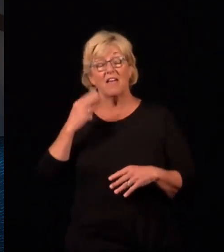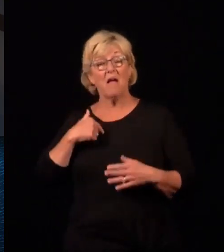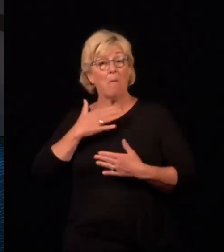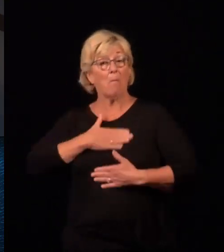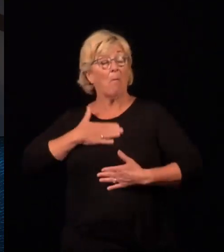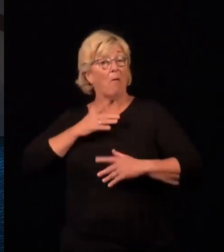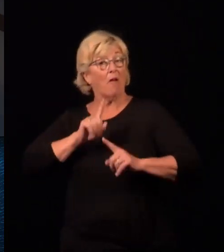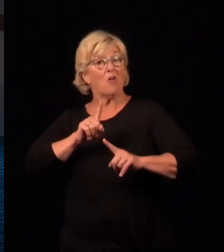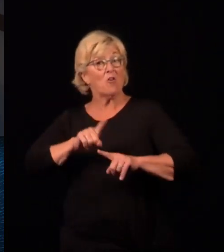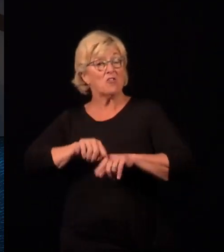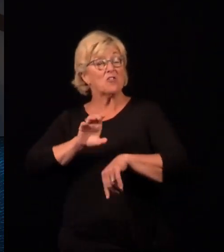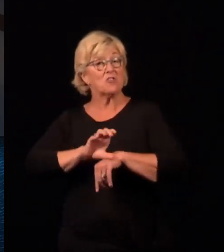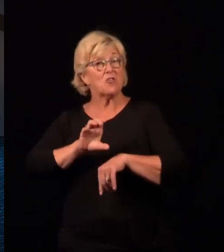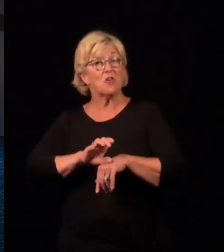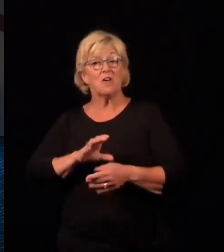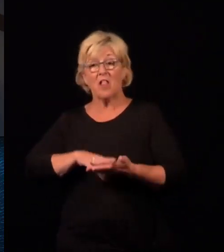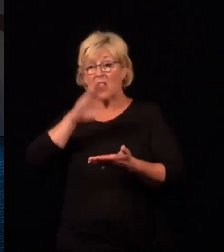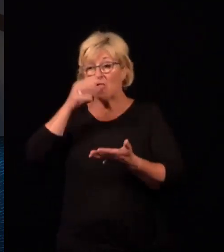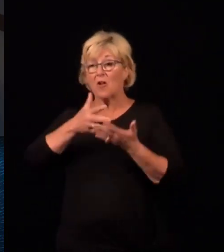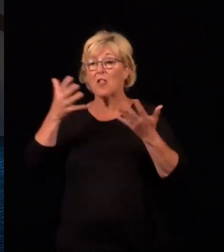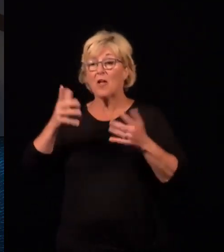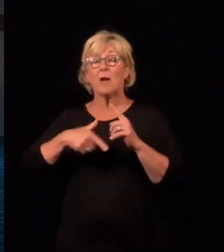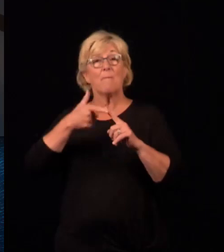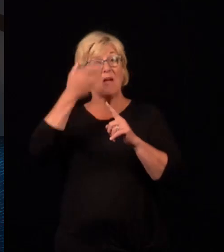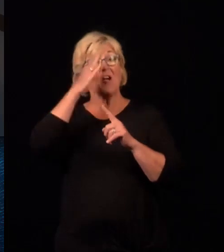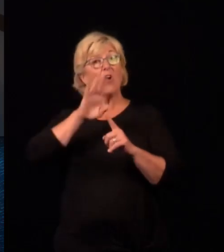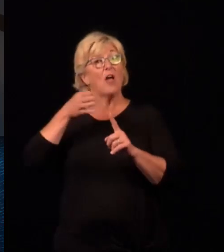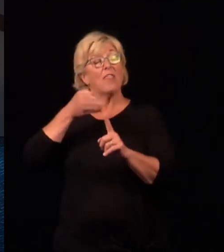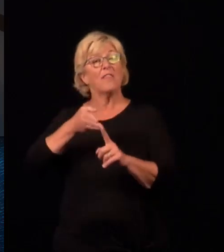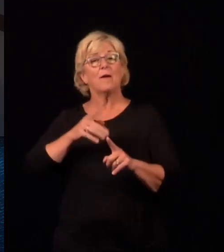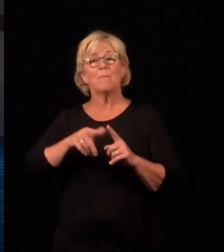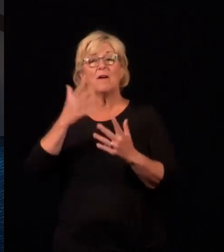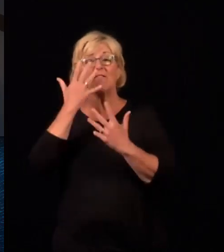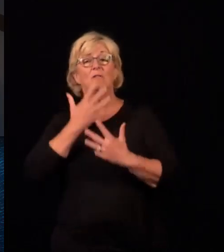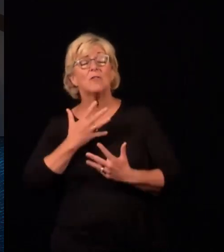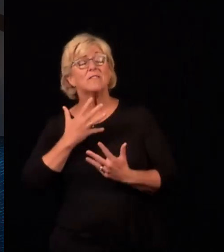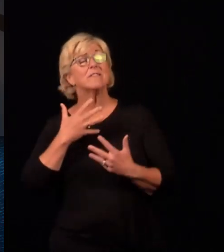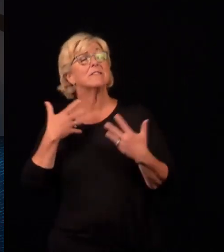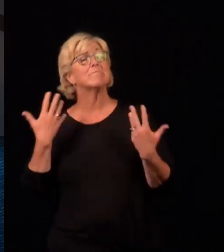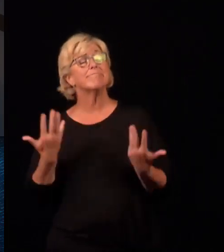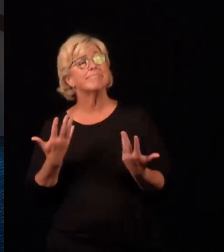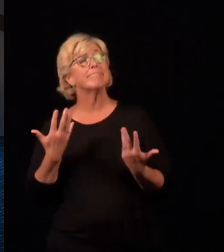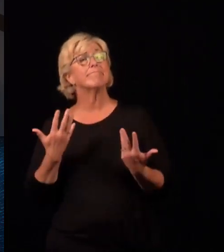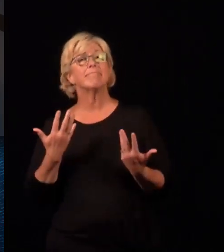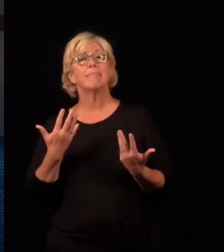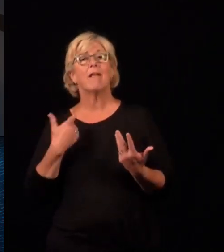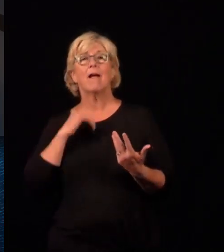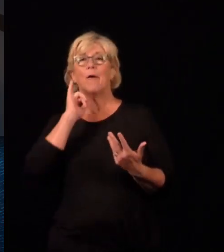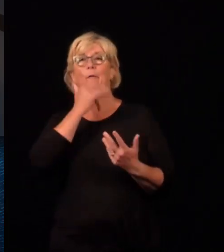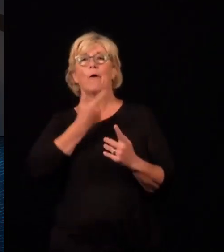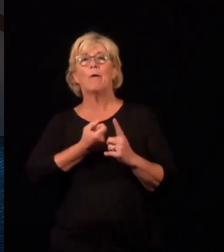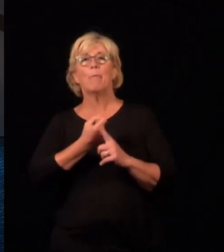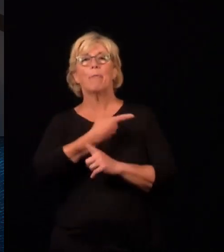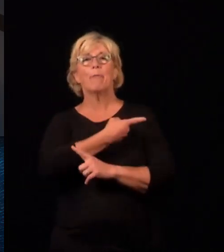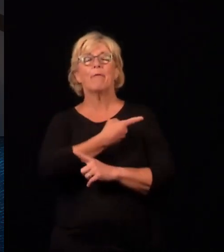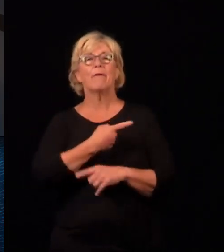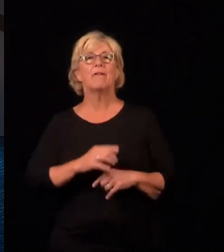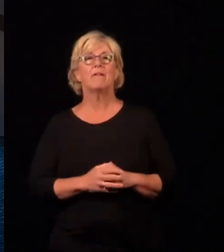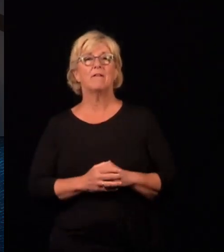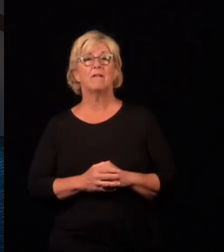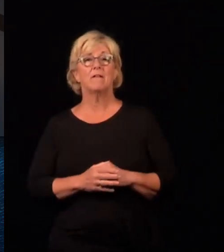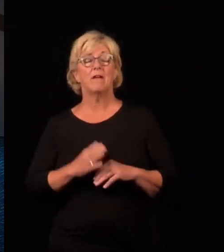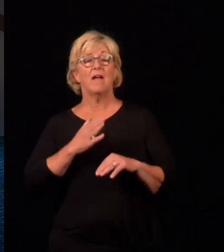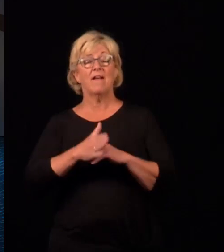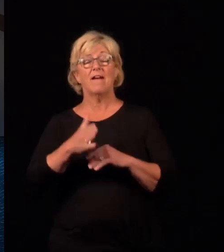enjoyed going to church. I learned a lot about God there. But unfortunately, I took the wrong road. After